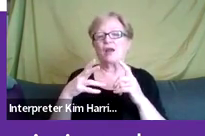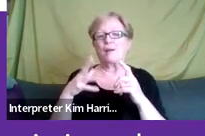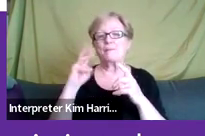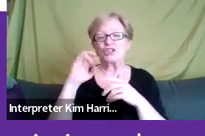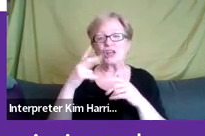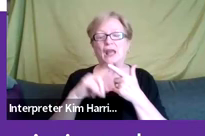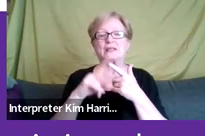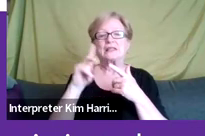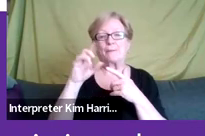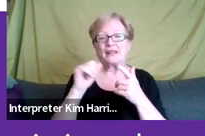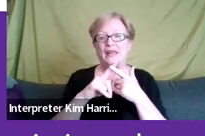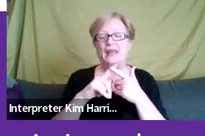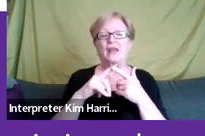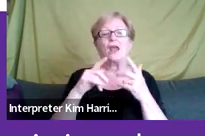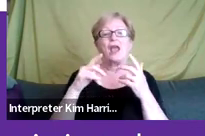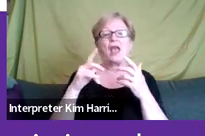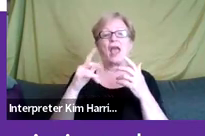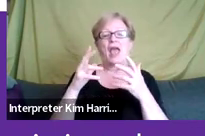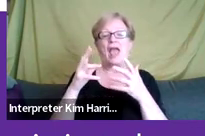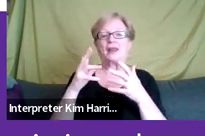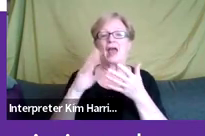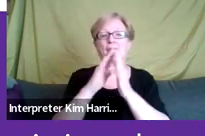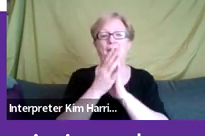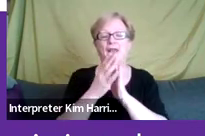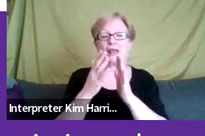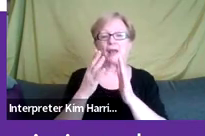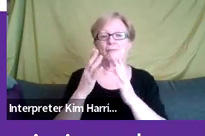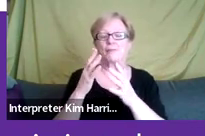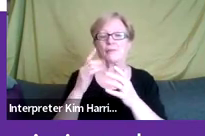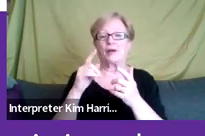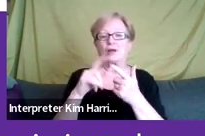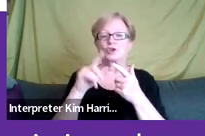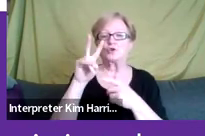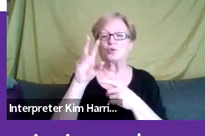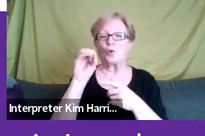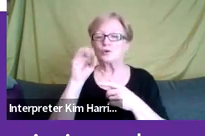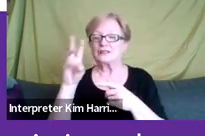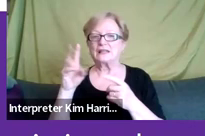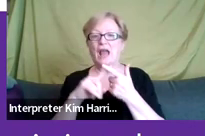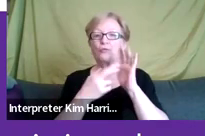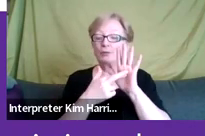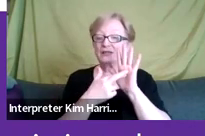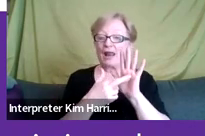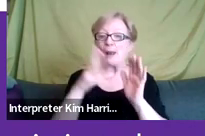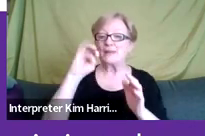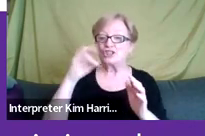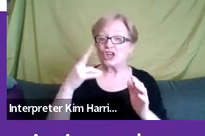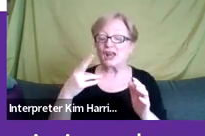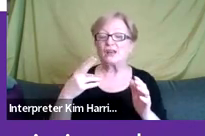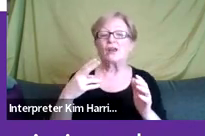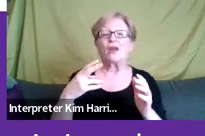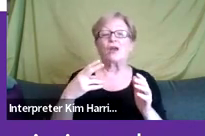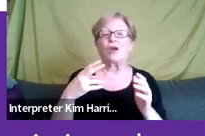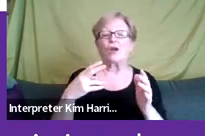not initially the winner, but I became the winner in 2006. I represented Michigan, and the